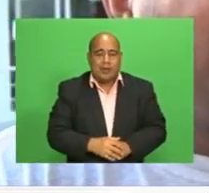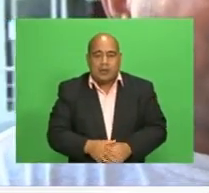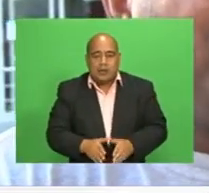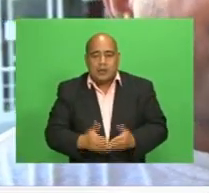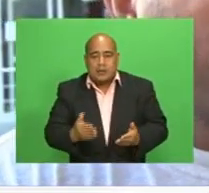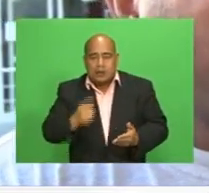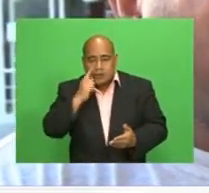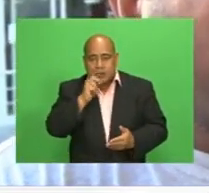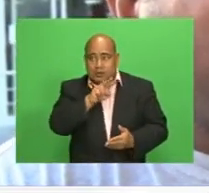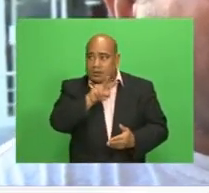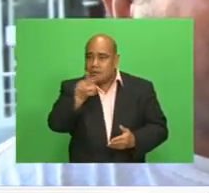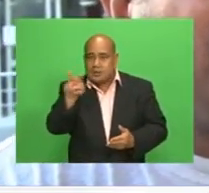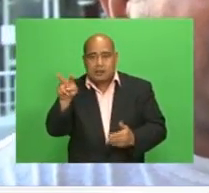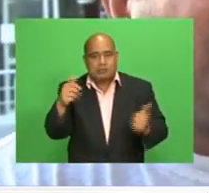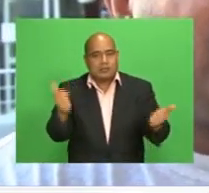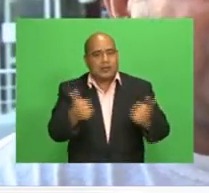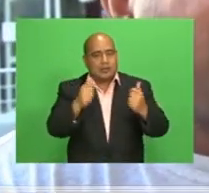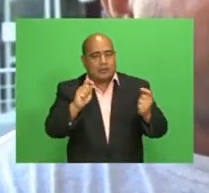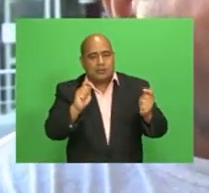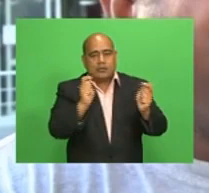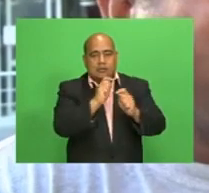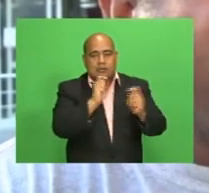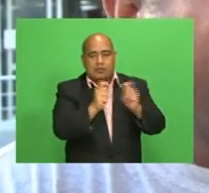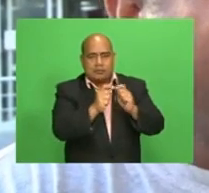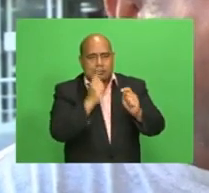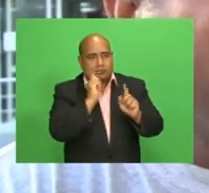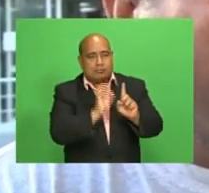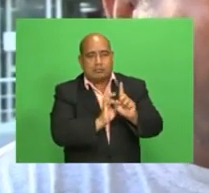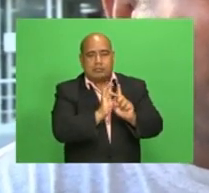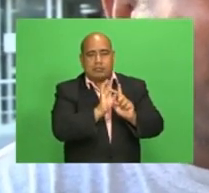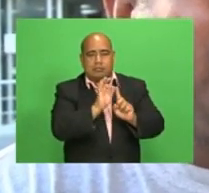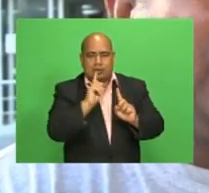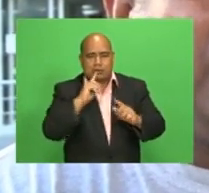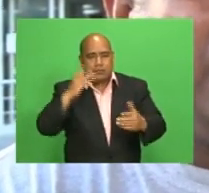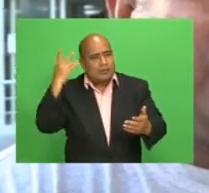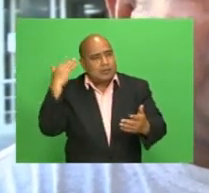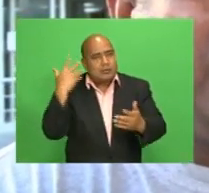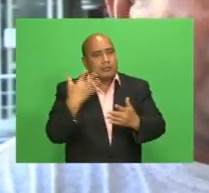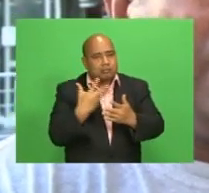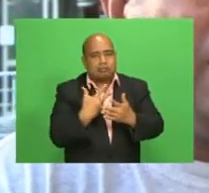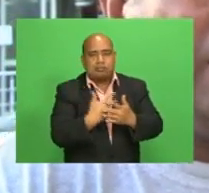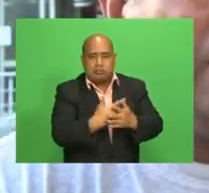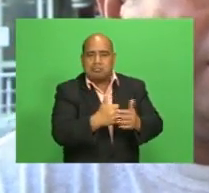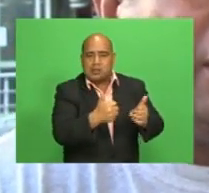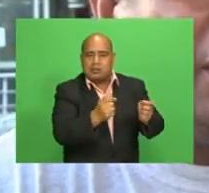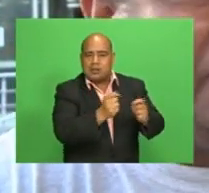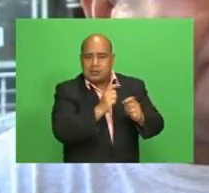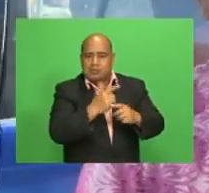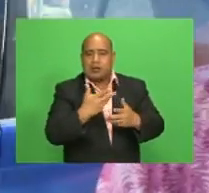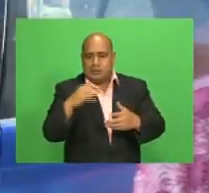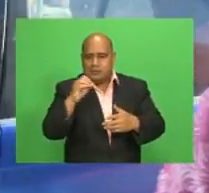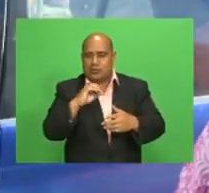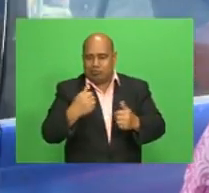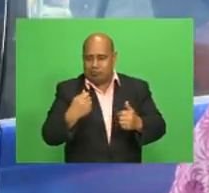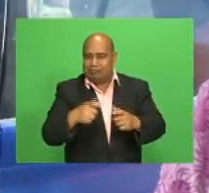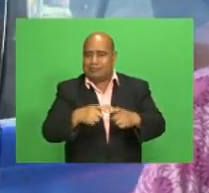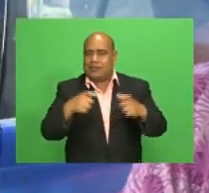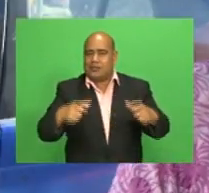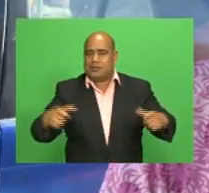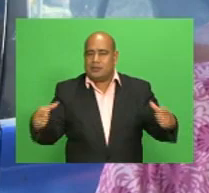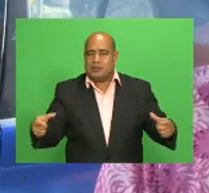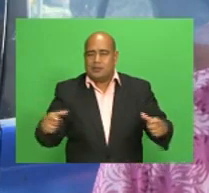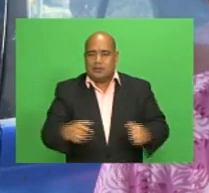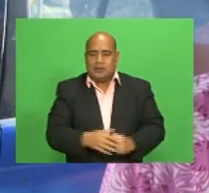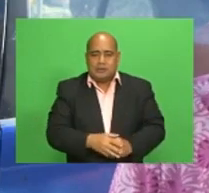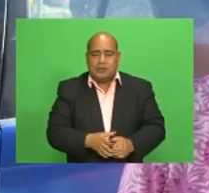I think it's good because Nadi has developed in the past years, so I hope by October Nadi becomes a city. Finally, Nadi will